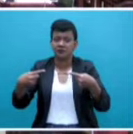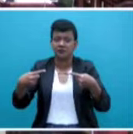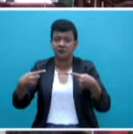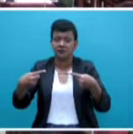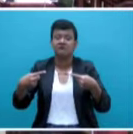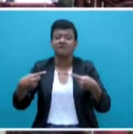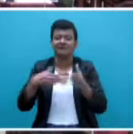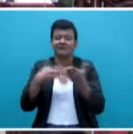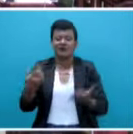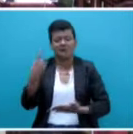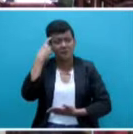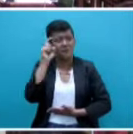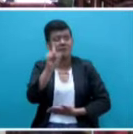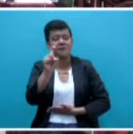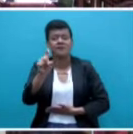in Parliament.